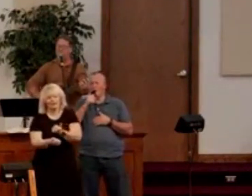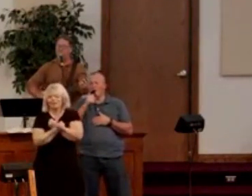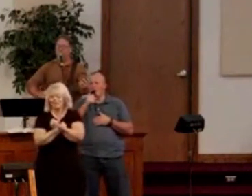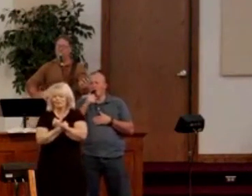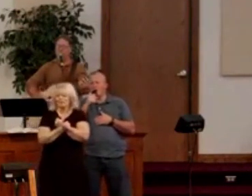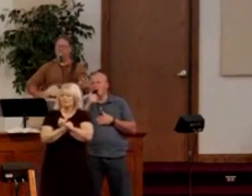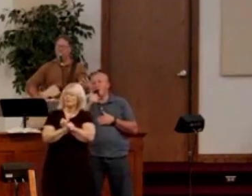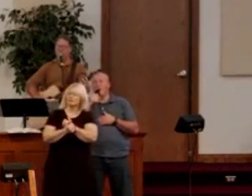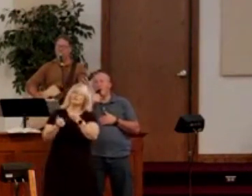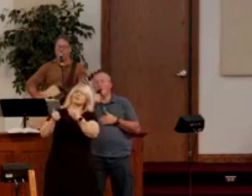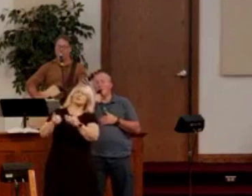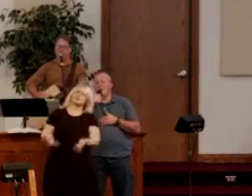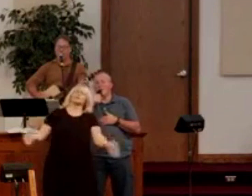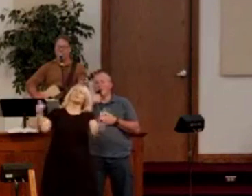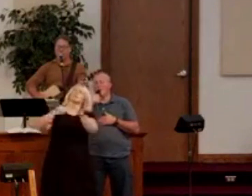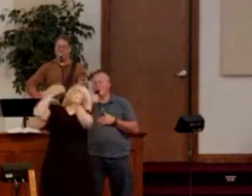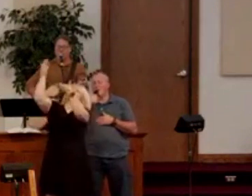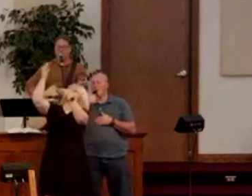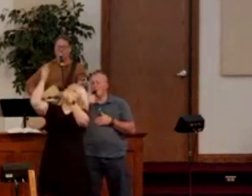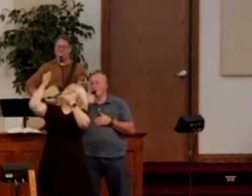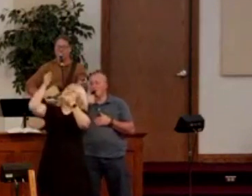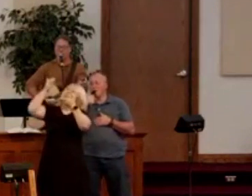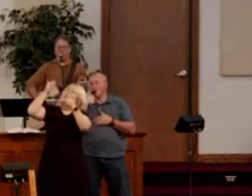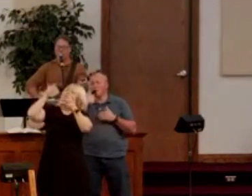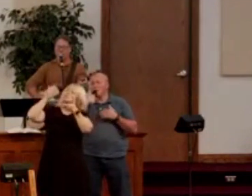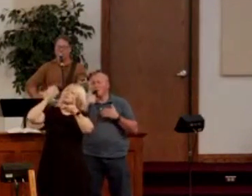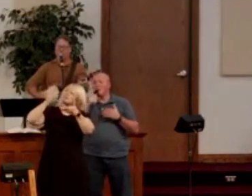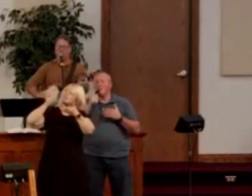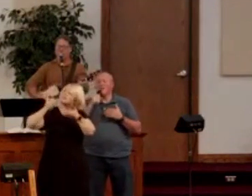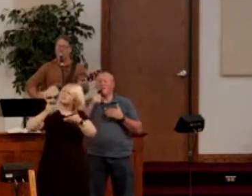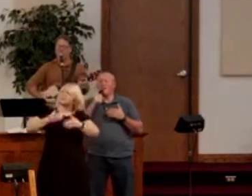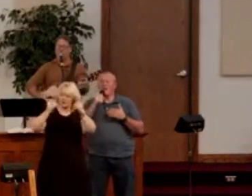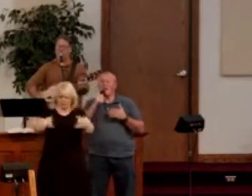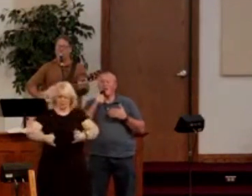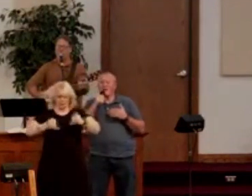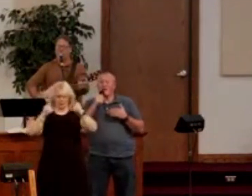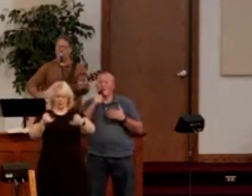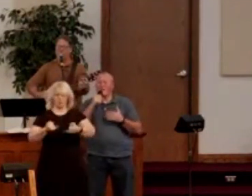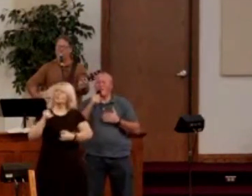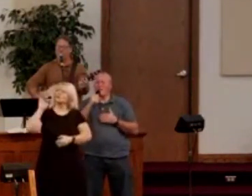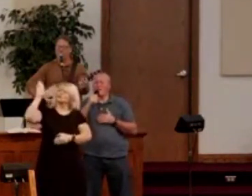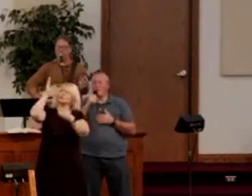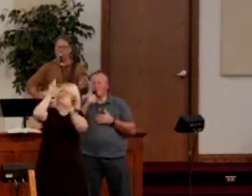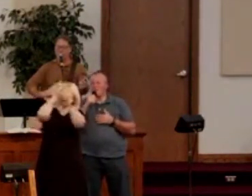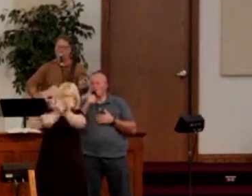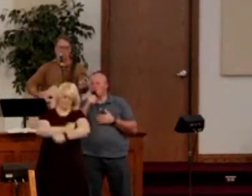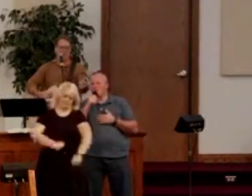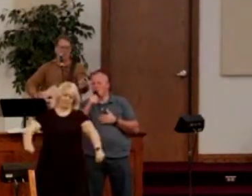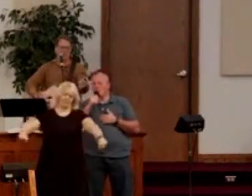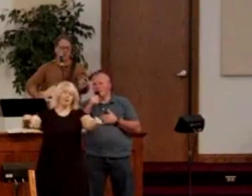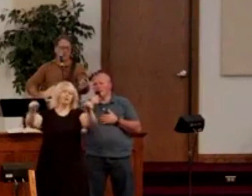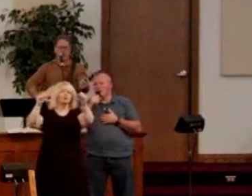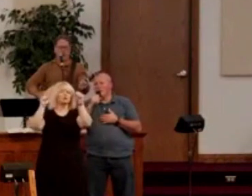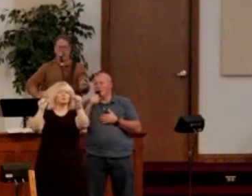love. Restore to me the joy your salvation.